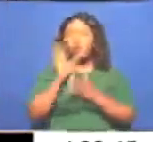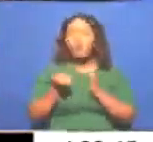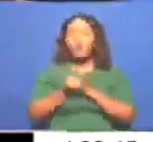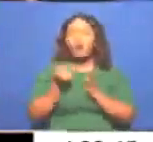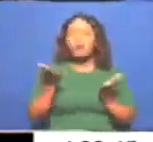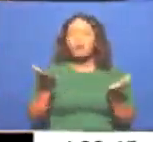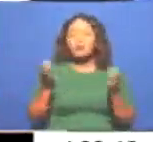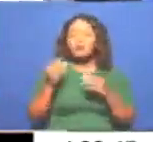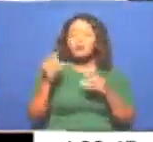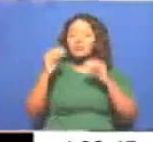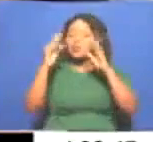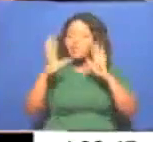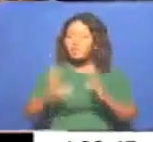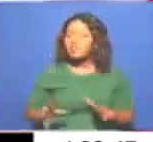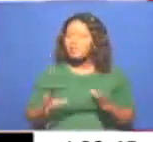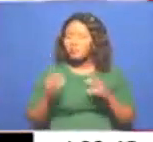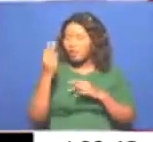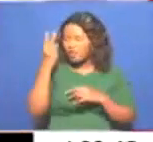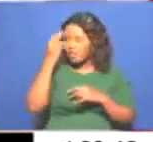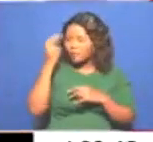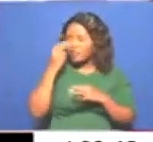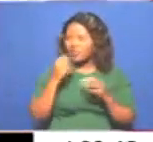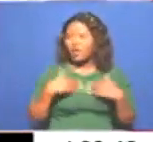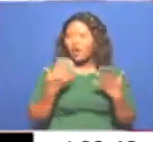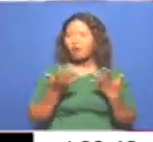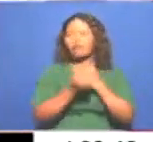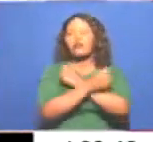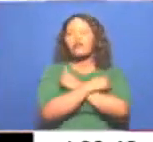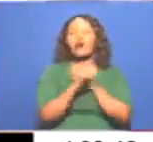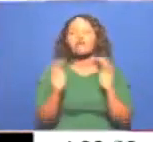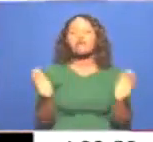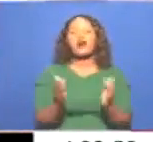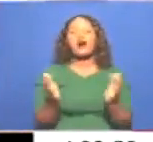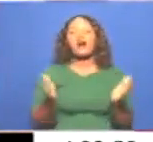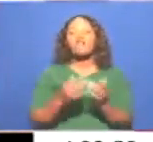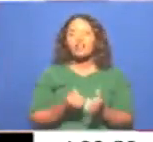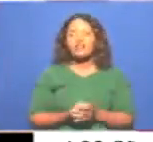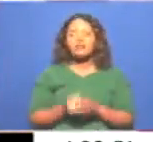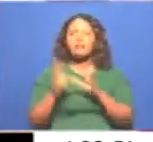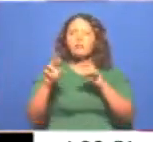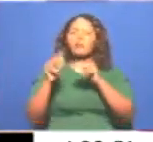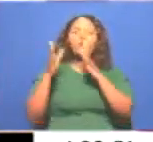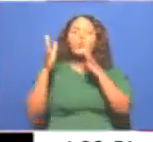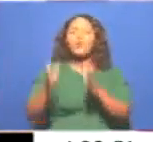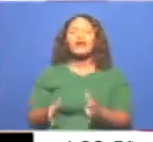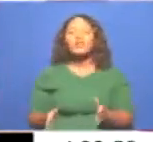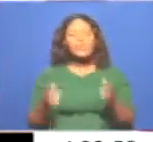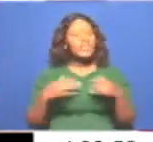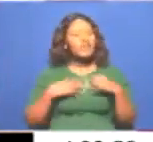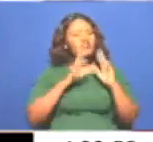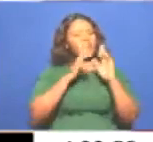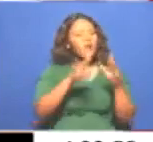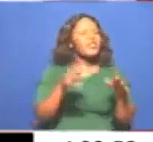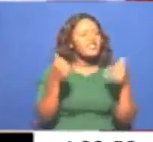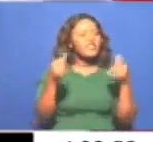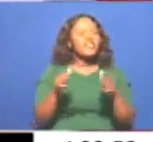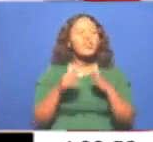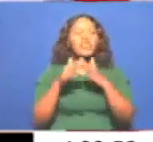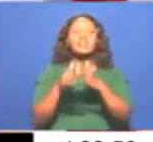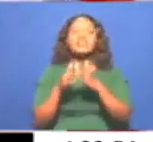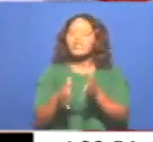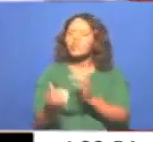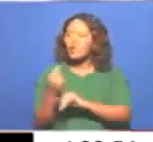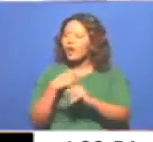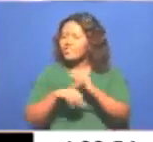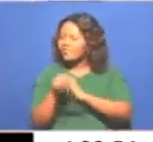that they had love affairs with the students. No one has reported any case of sexual harassment of any girl, so we demand to know where